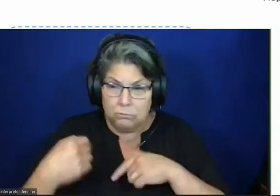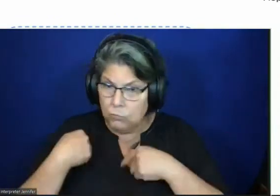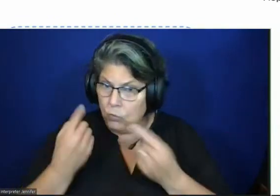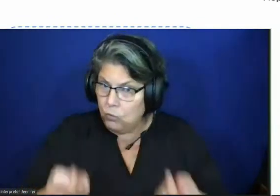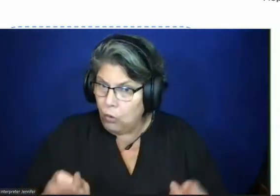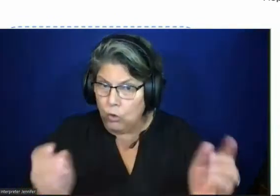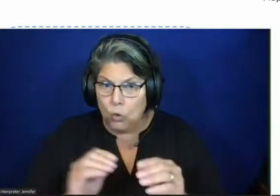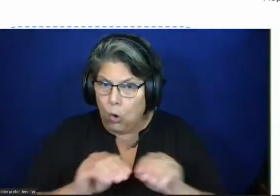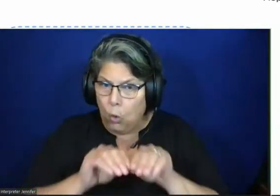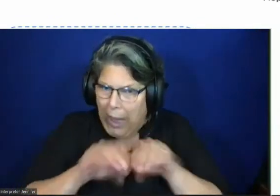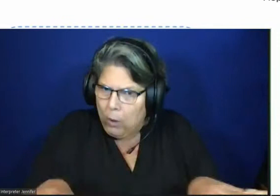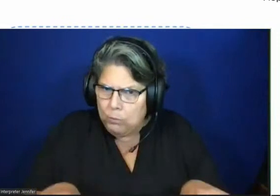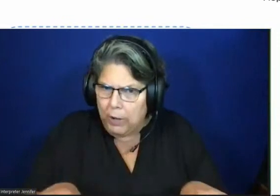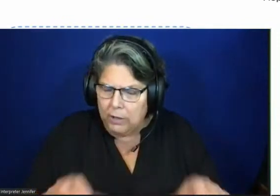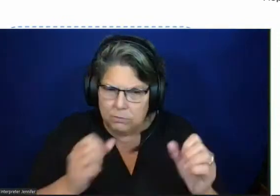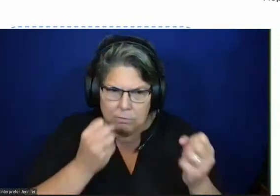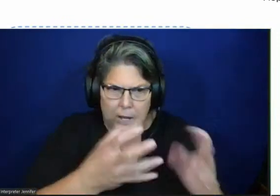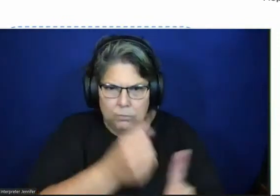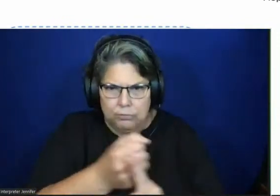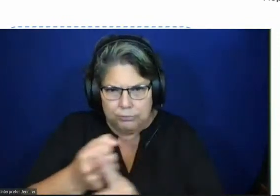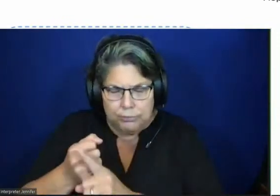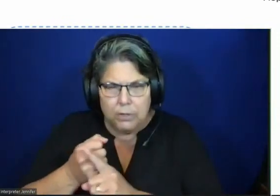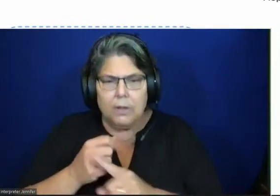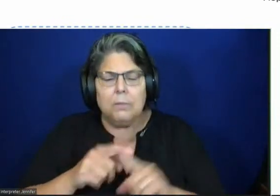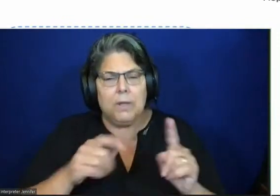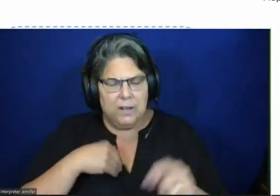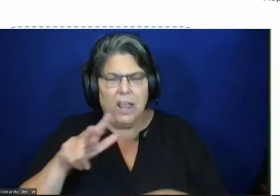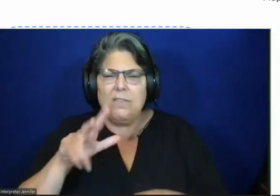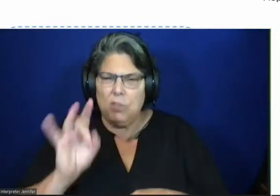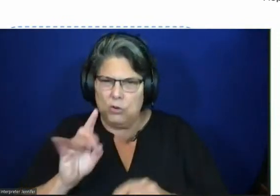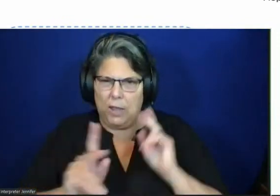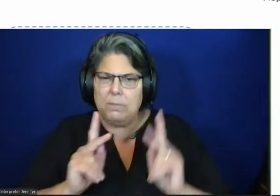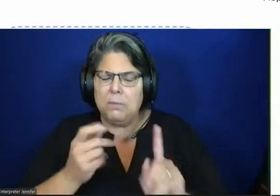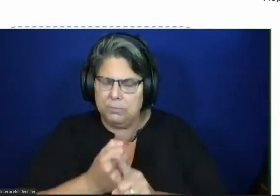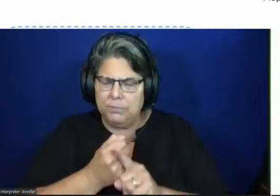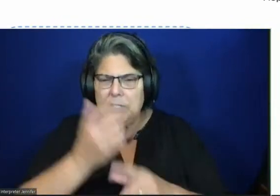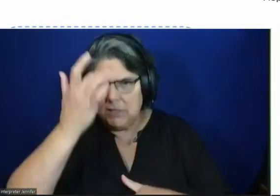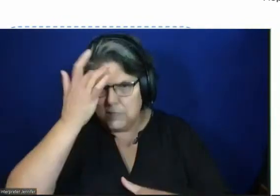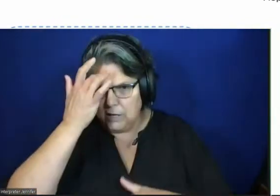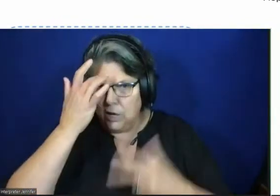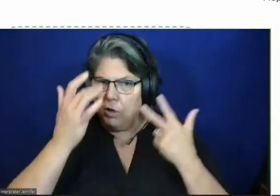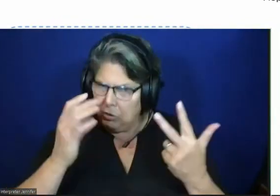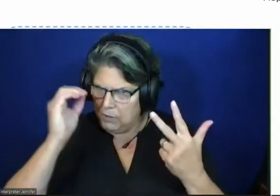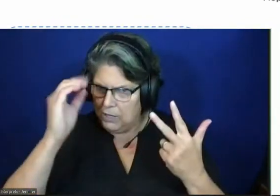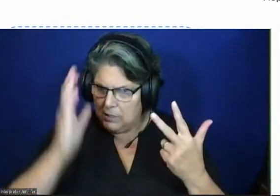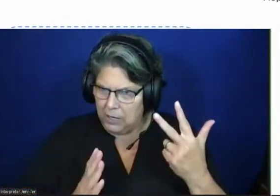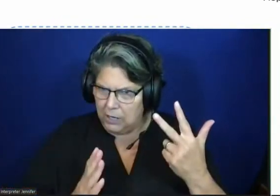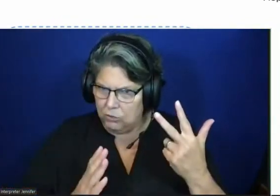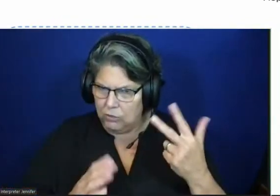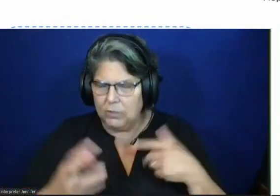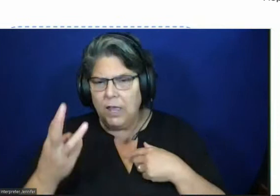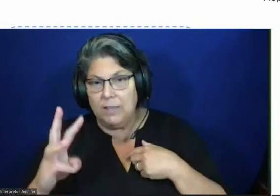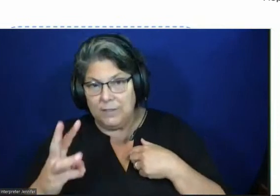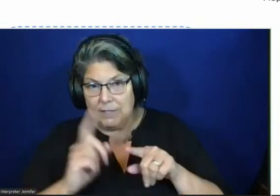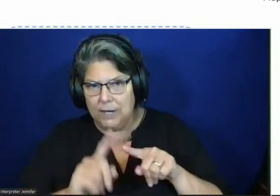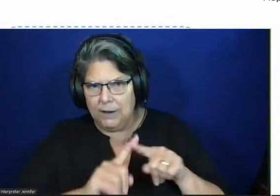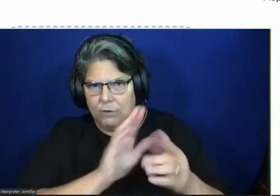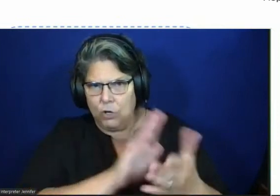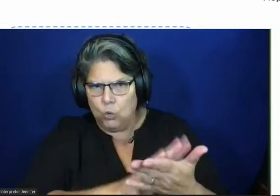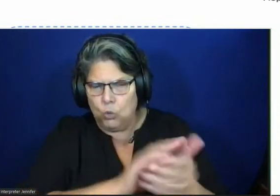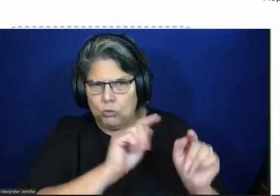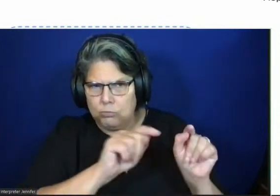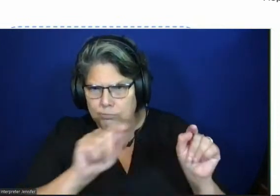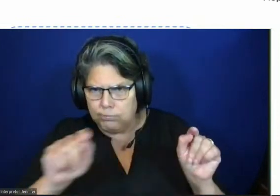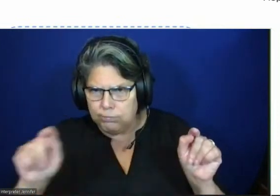31 positive cases, and that has involved 3 teachers, and it has involved 16 schools. This